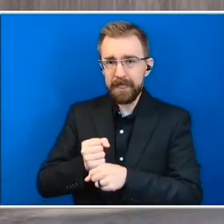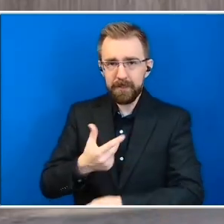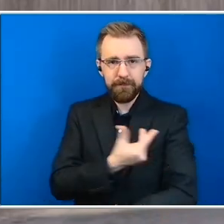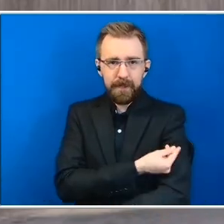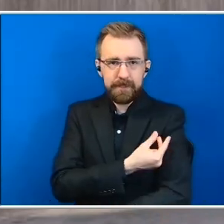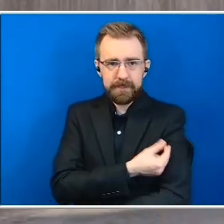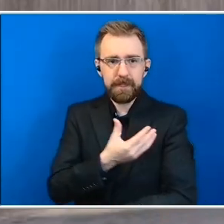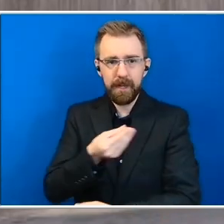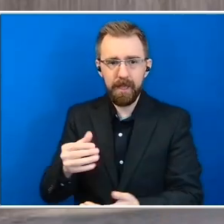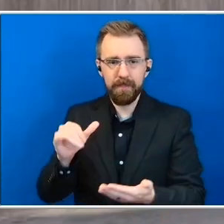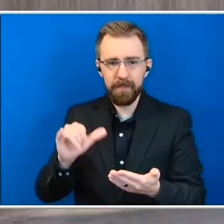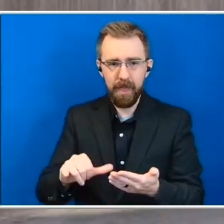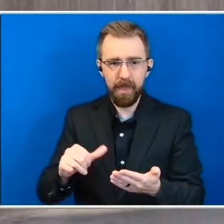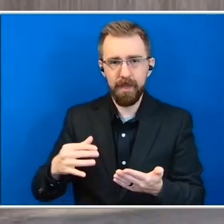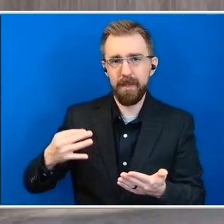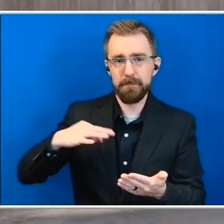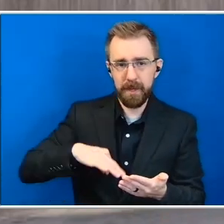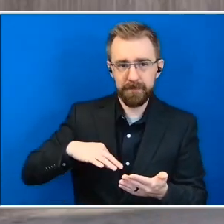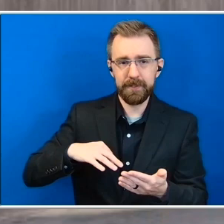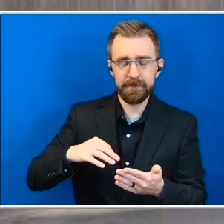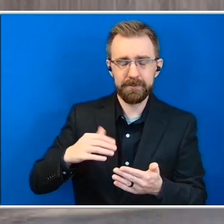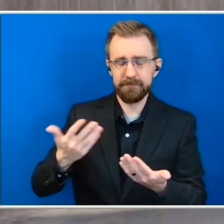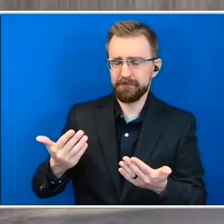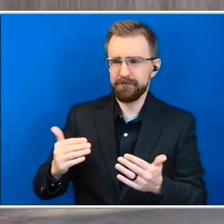the benefits by far